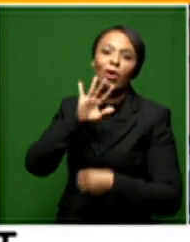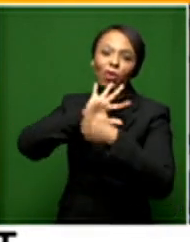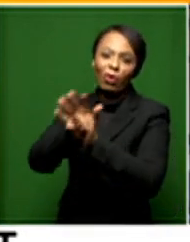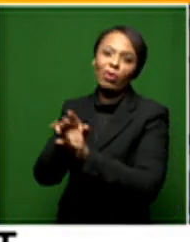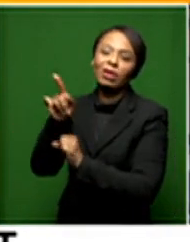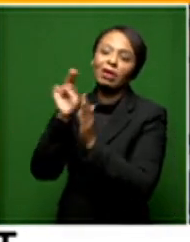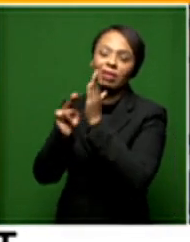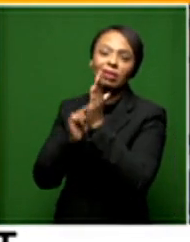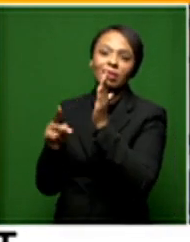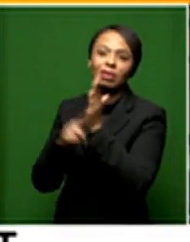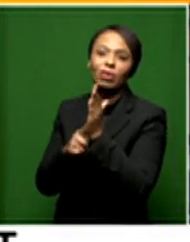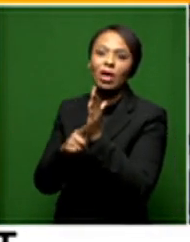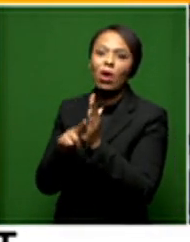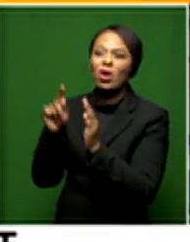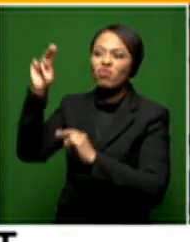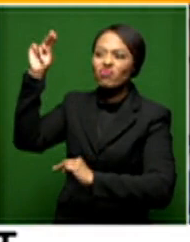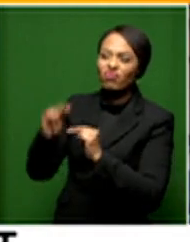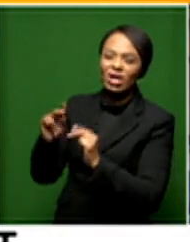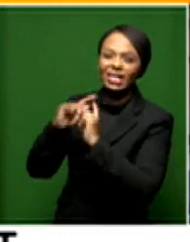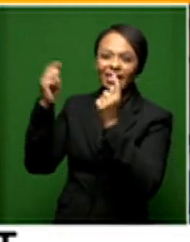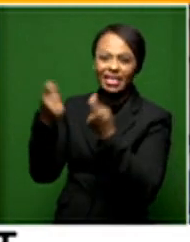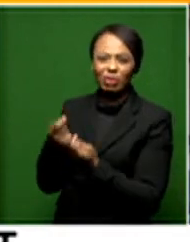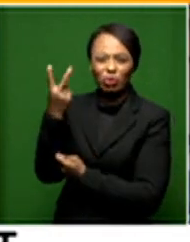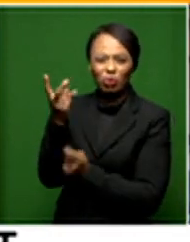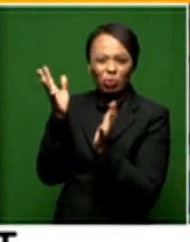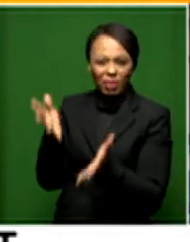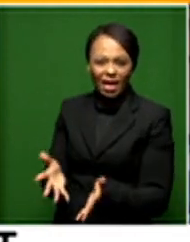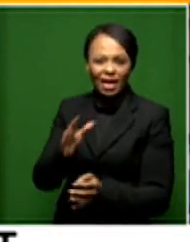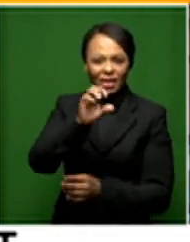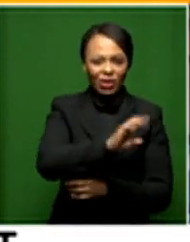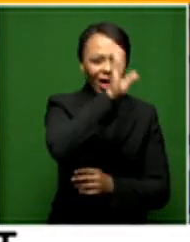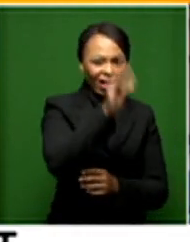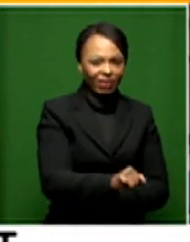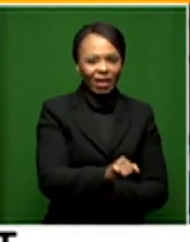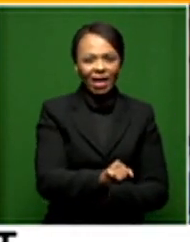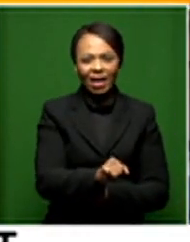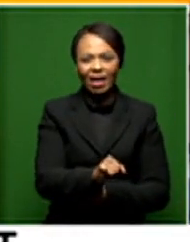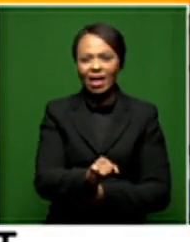two teams playing for the Cup. Team C South Africa versus Sao Paulo team, isn't it?